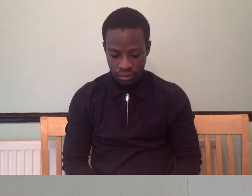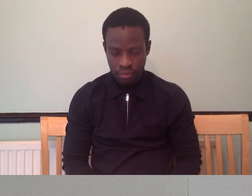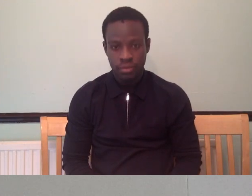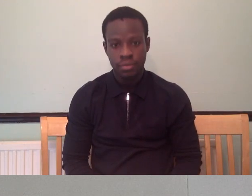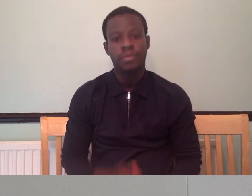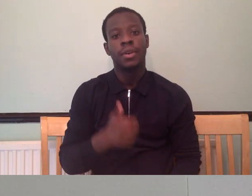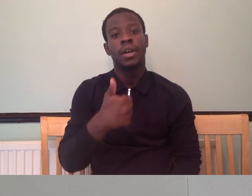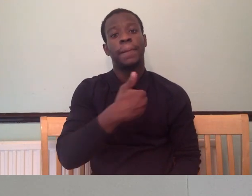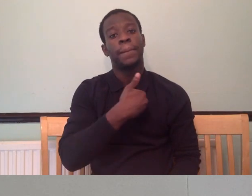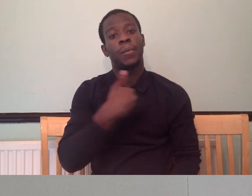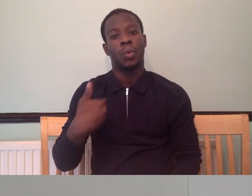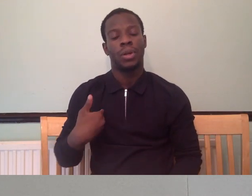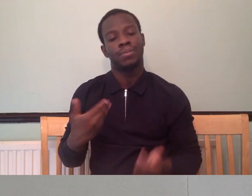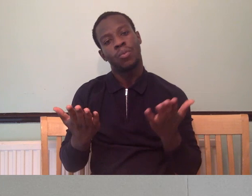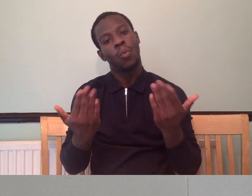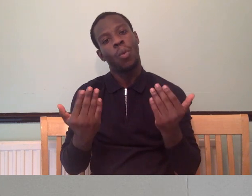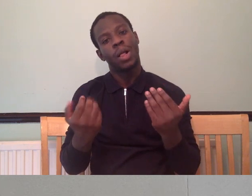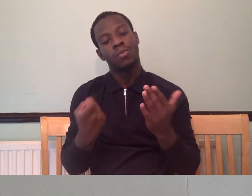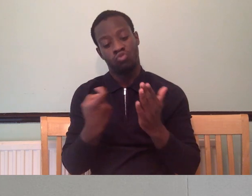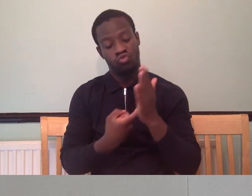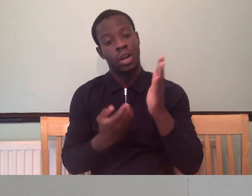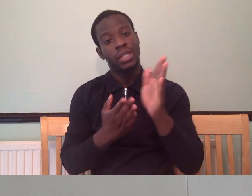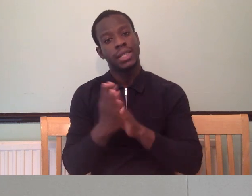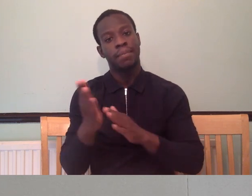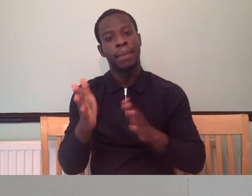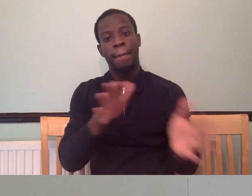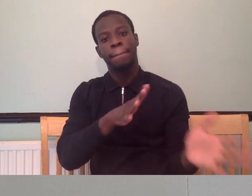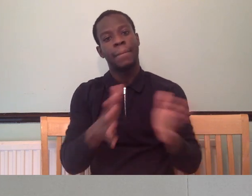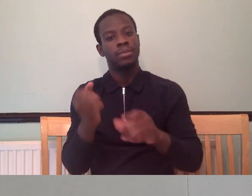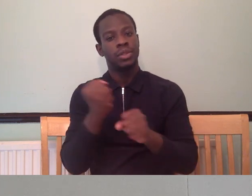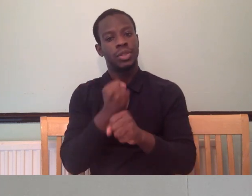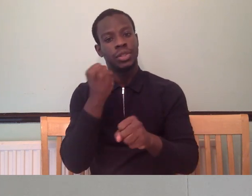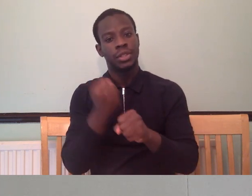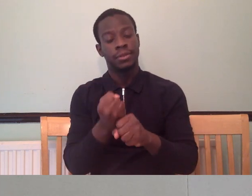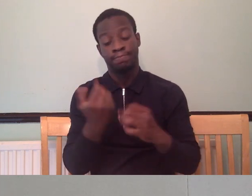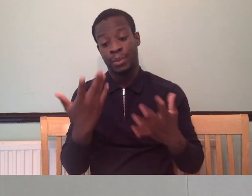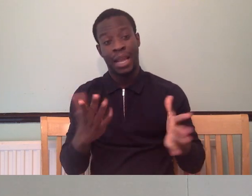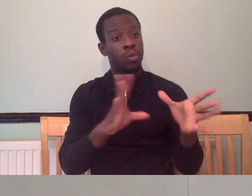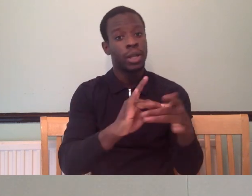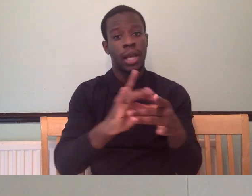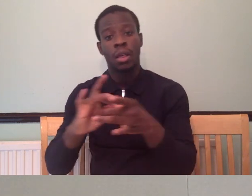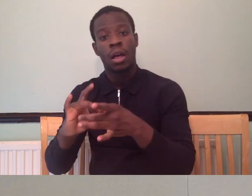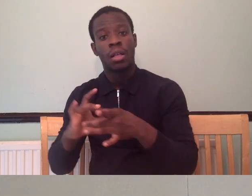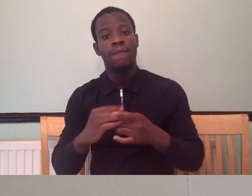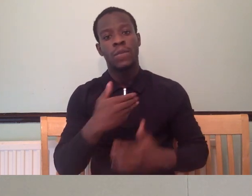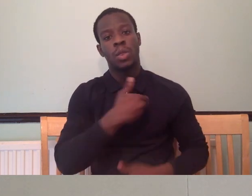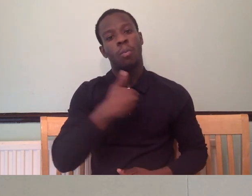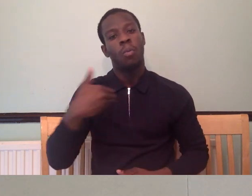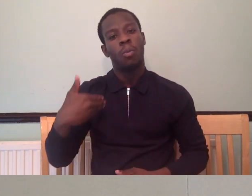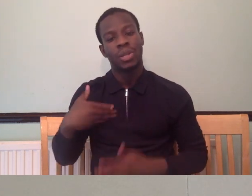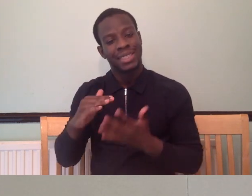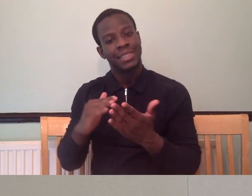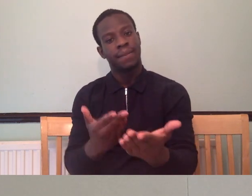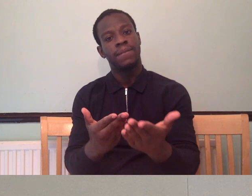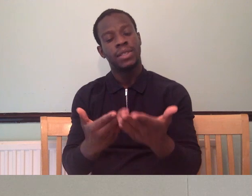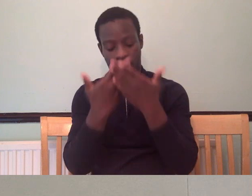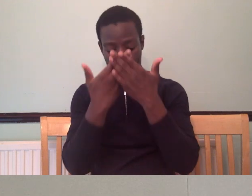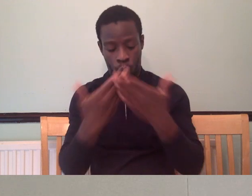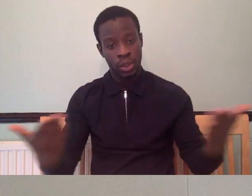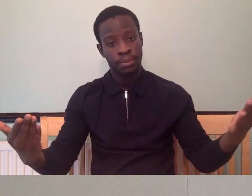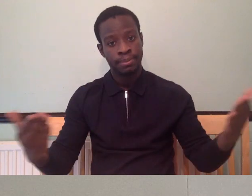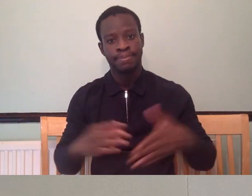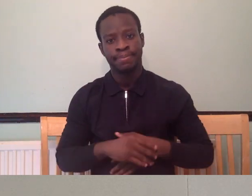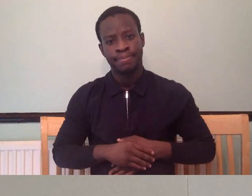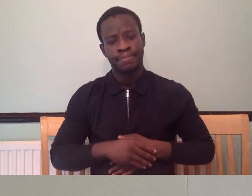Good morning and welcome to Riceler Baptist Church as we gather together for our morning service of worship. If you're joining